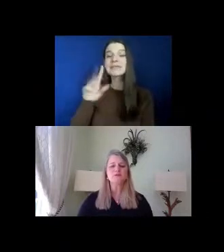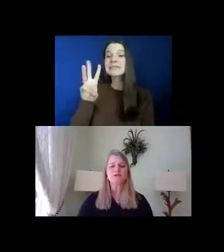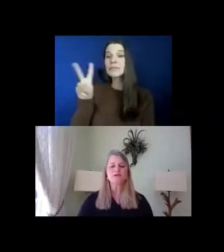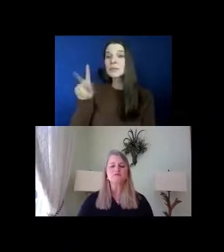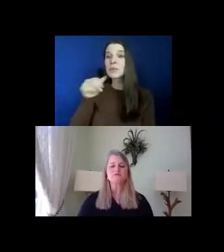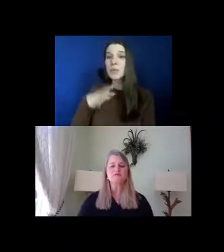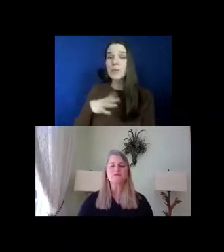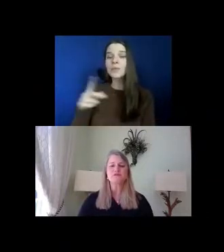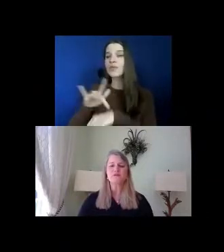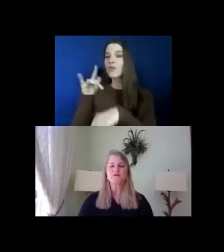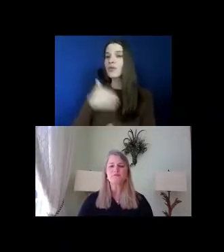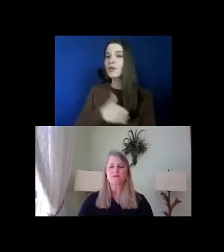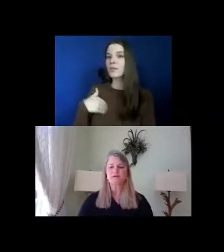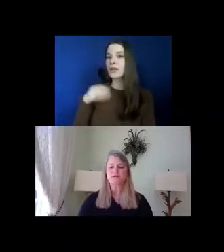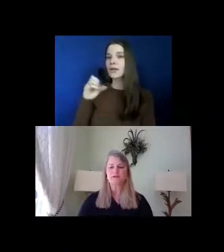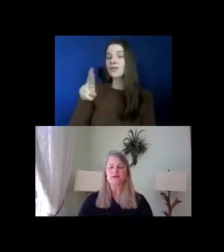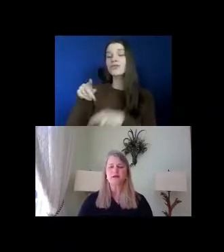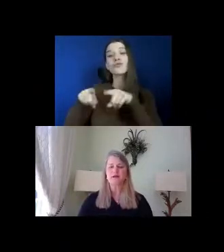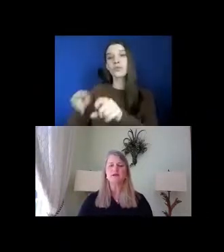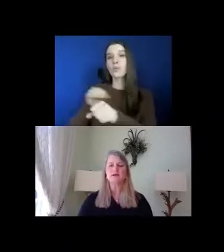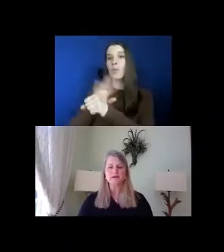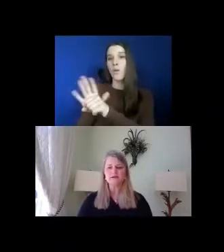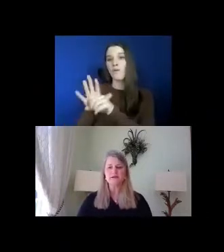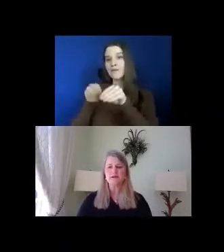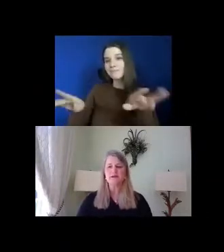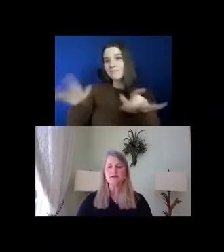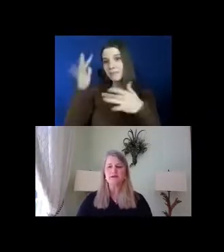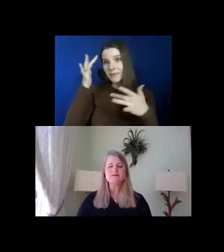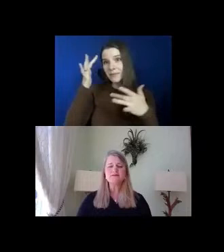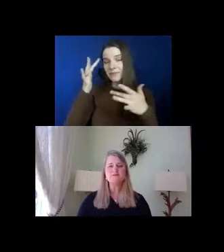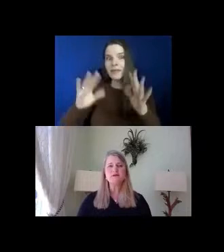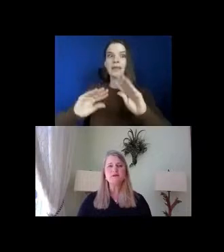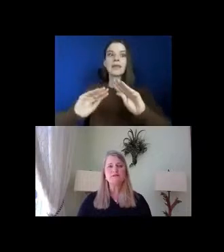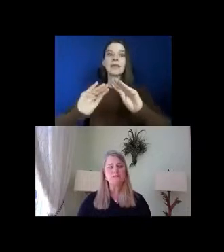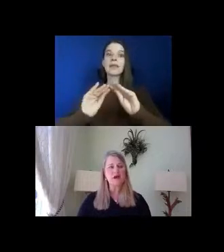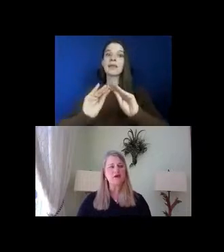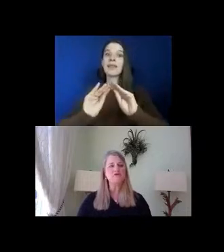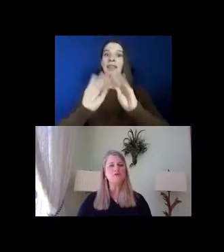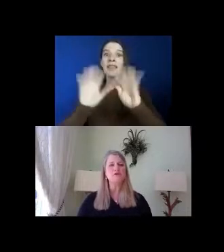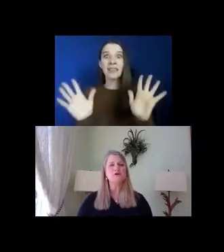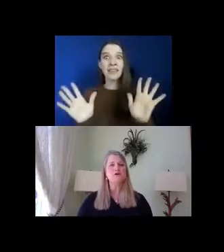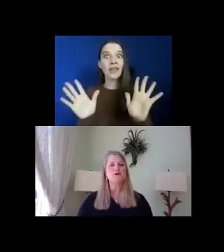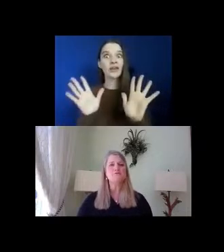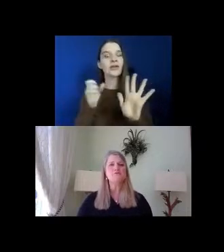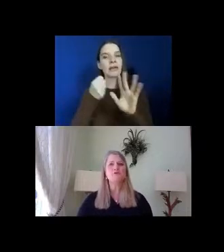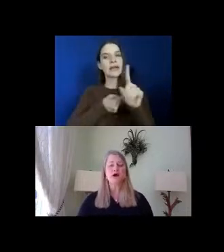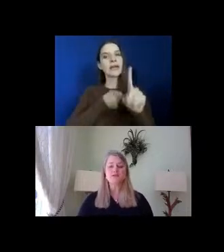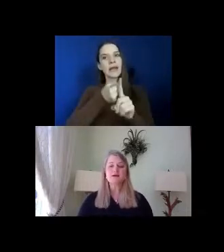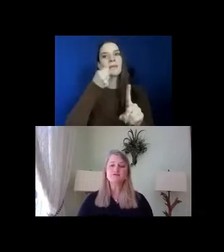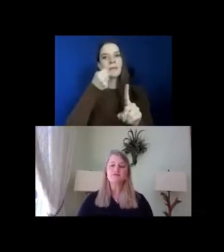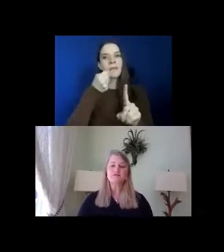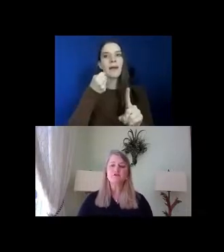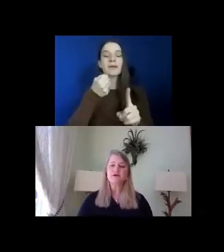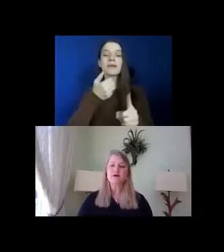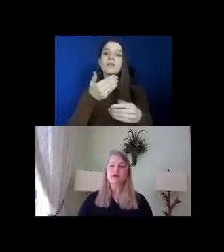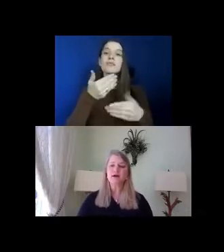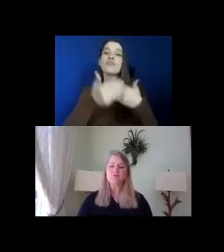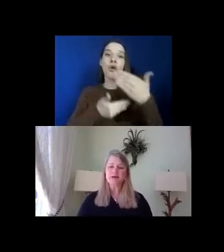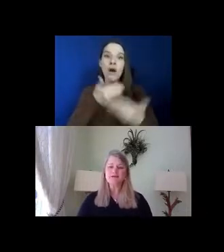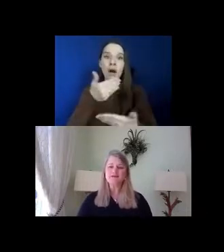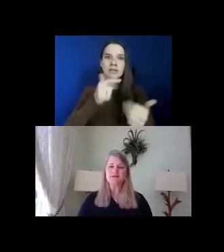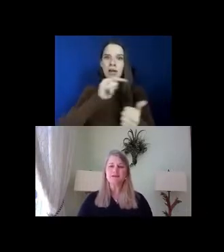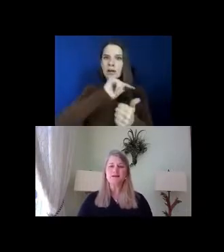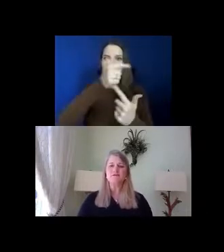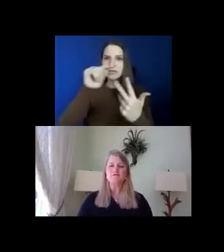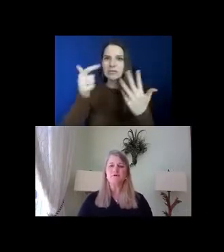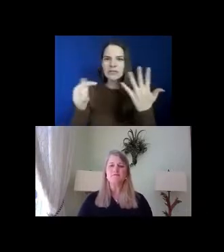early breast cancer during the COVID pandemic. And clearly, this has been an impactful process to figure out how